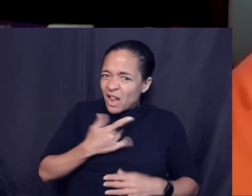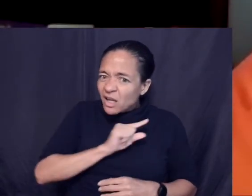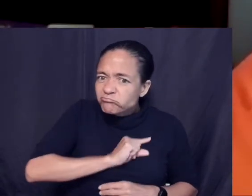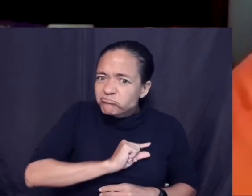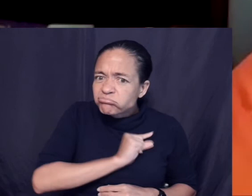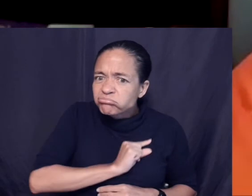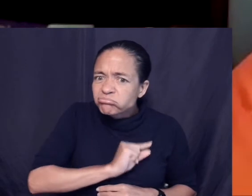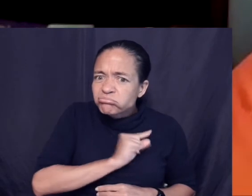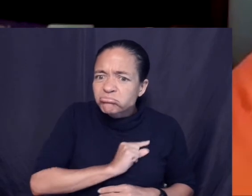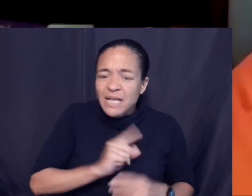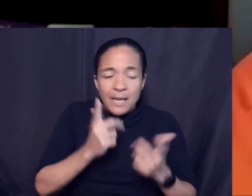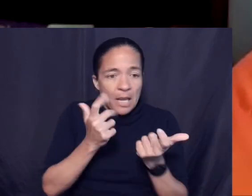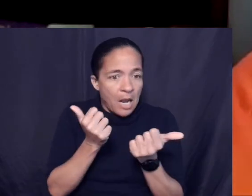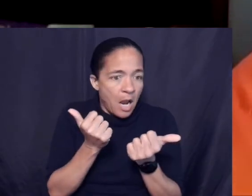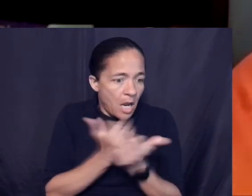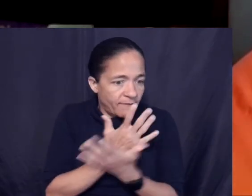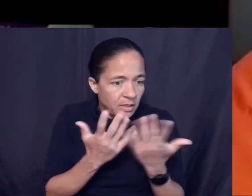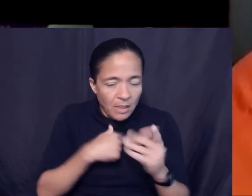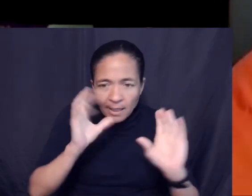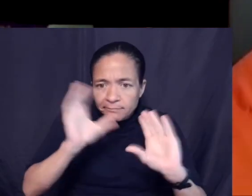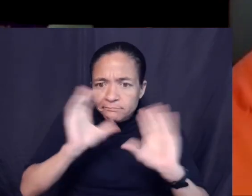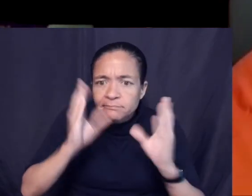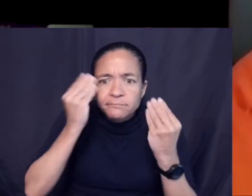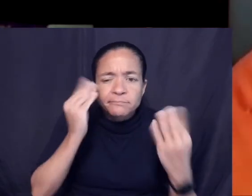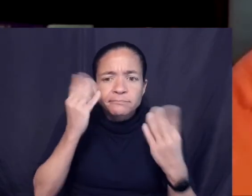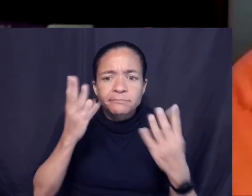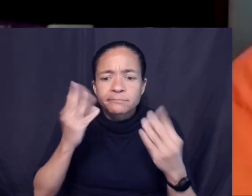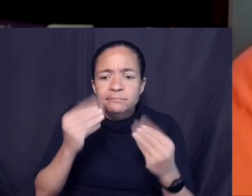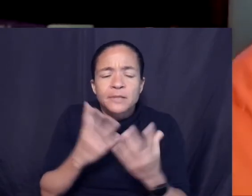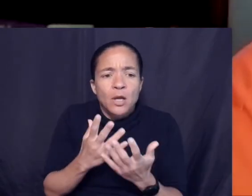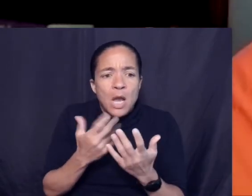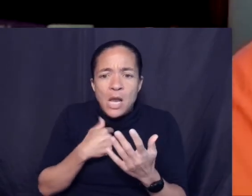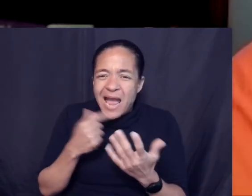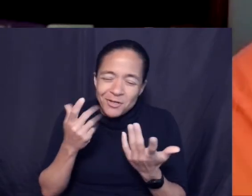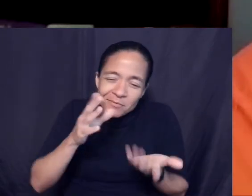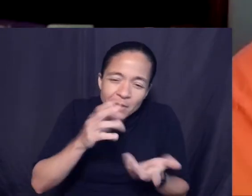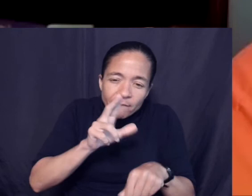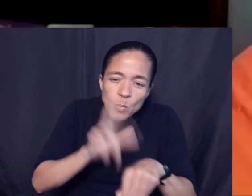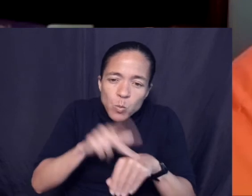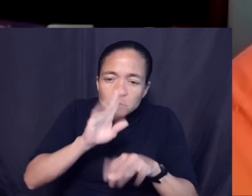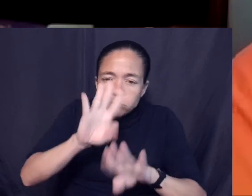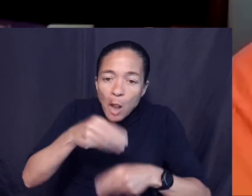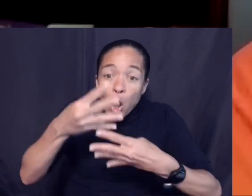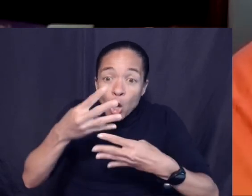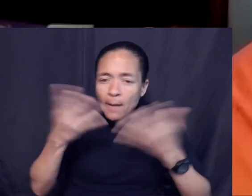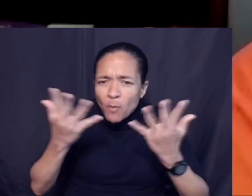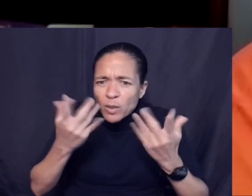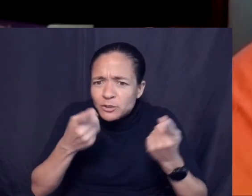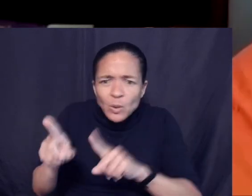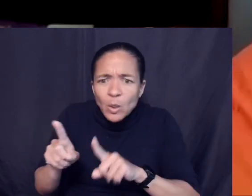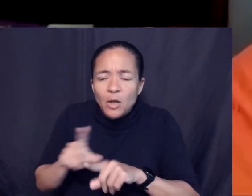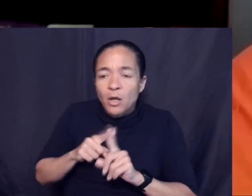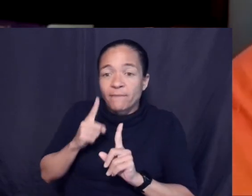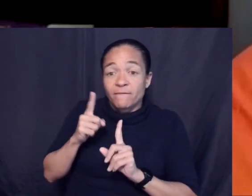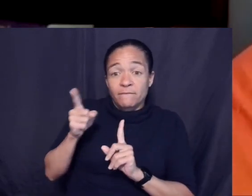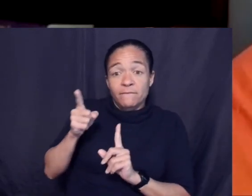Everything, of course, we immediately went to Google. We immediately, you have to try to look it up and figure out what's going on. I think